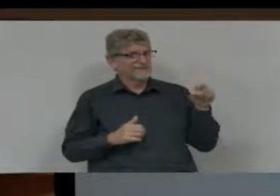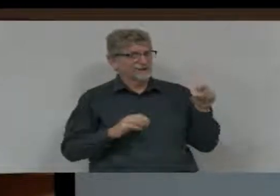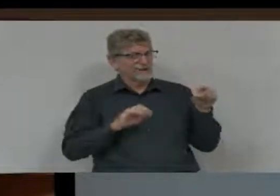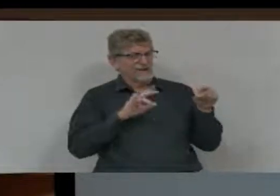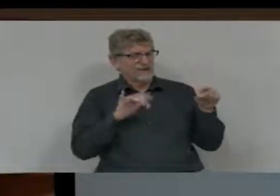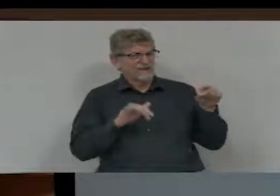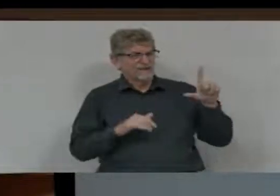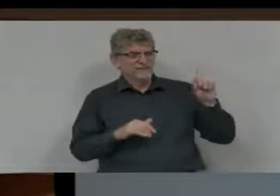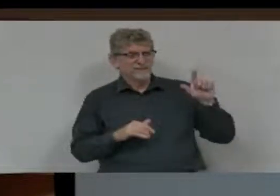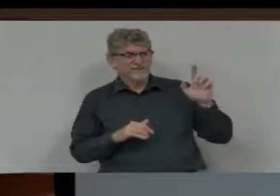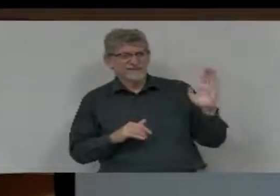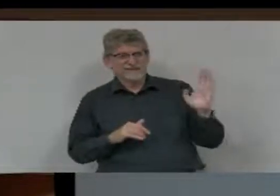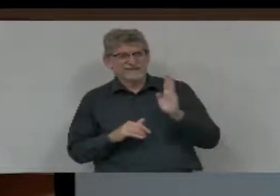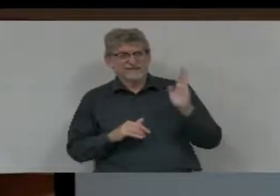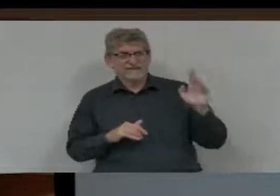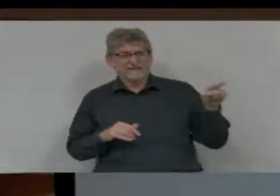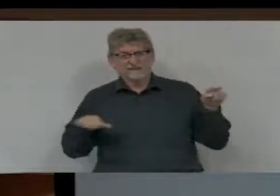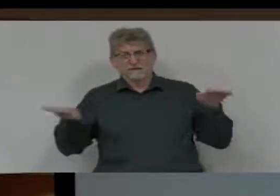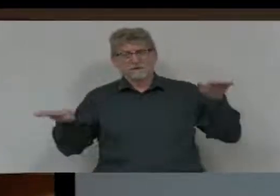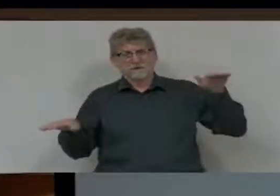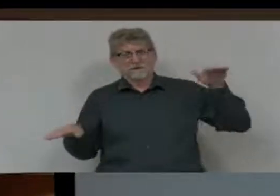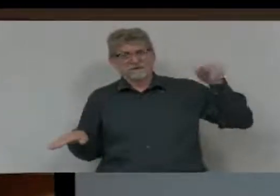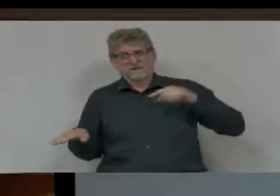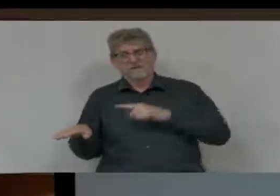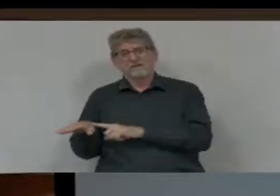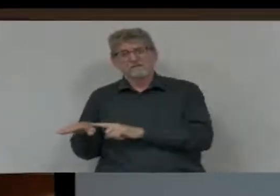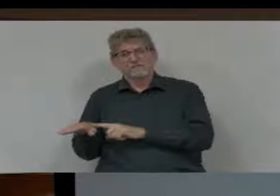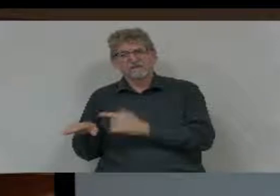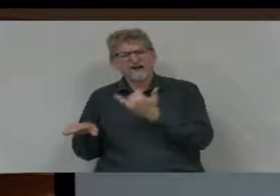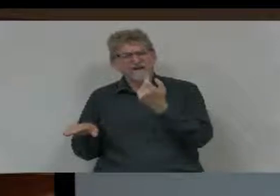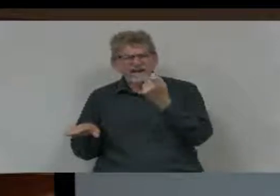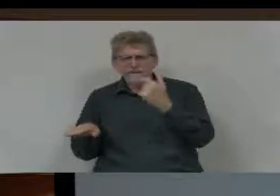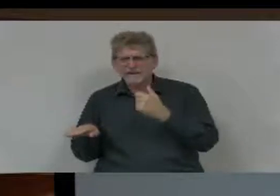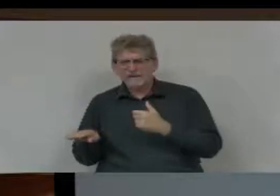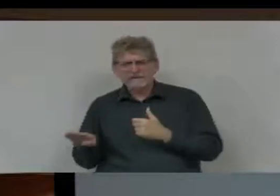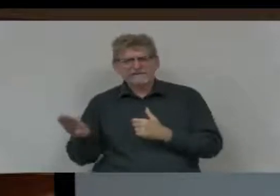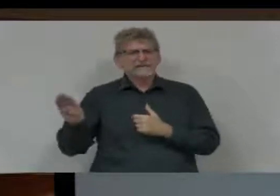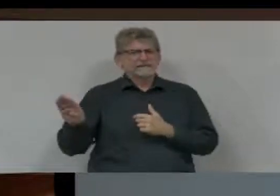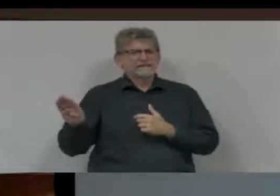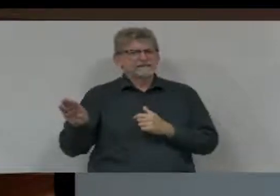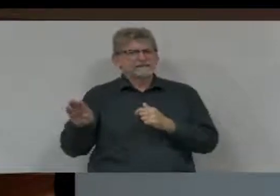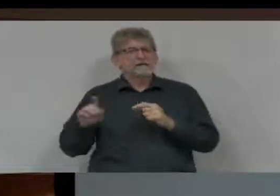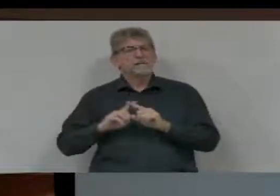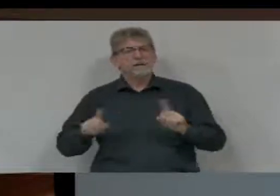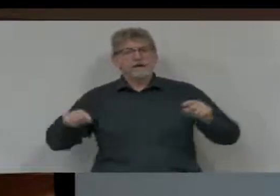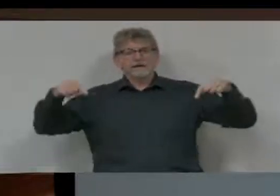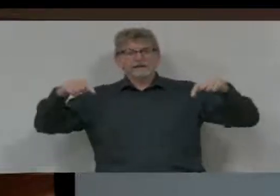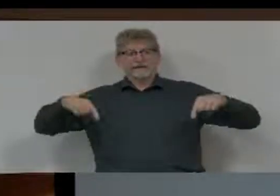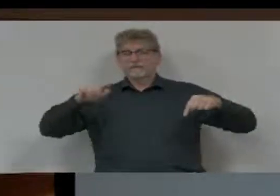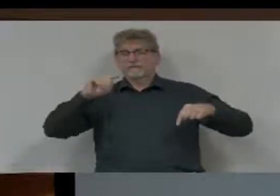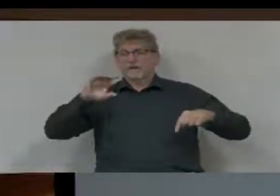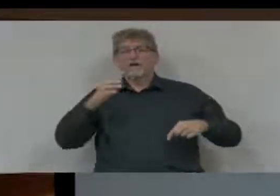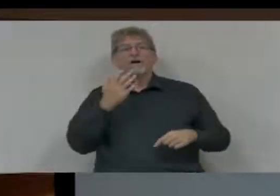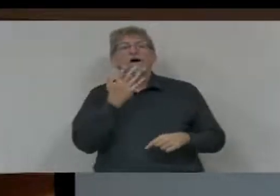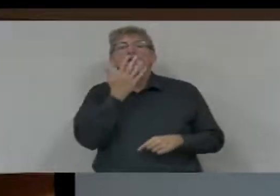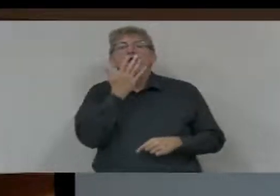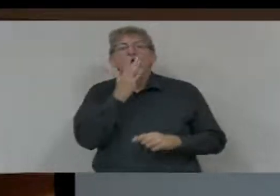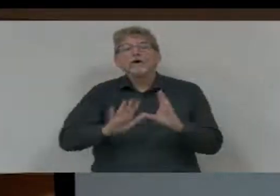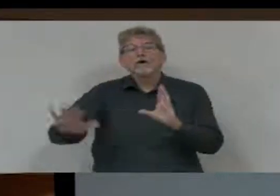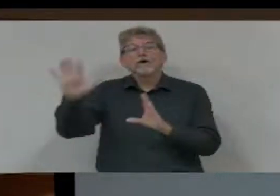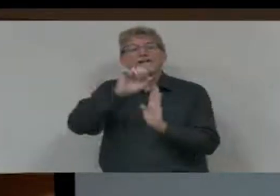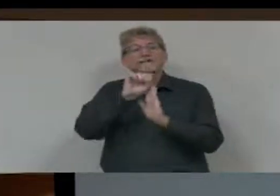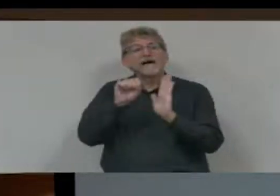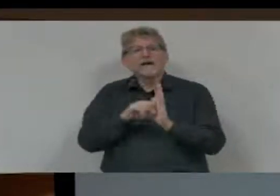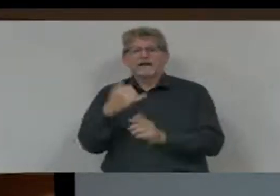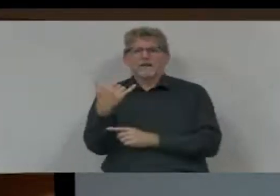in cases and percent positivity. Today, Tippecanoe County is yellow on the Indiana Department of Health COVID-19 dashboard